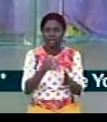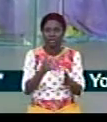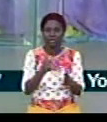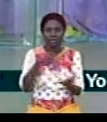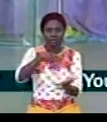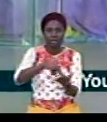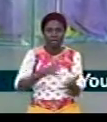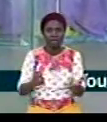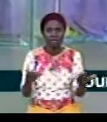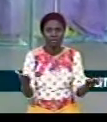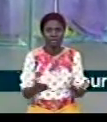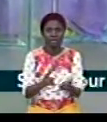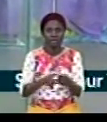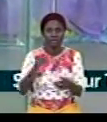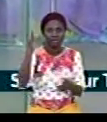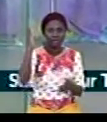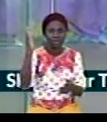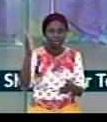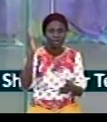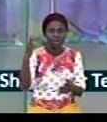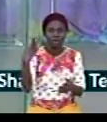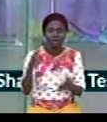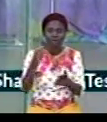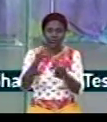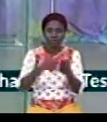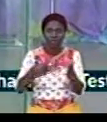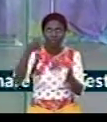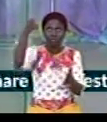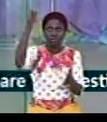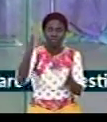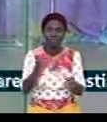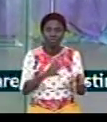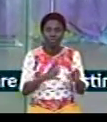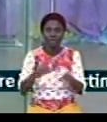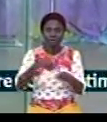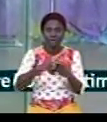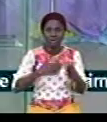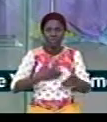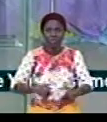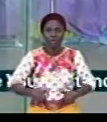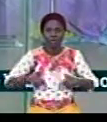to testify what God has done in my life. During the